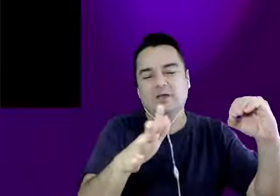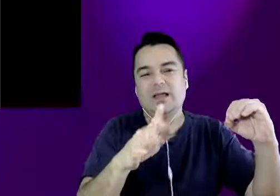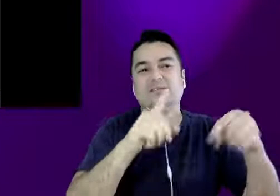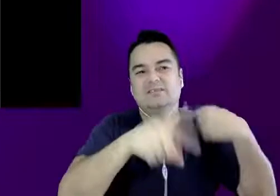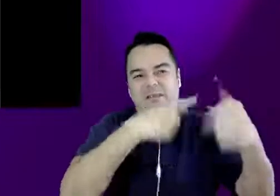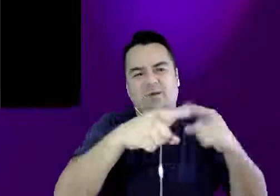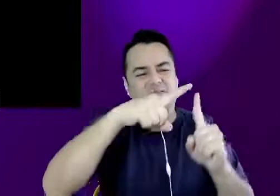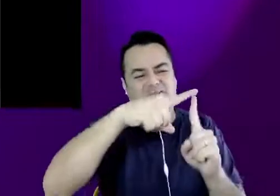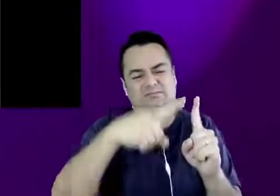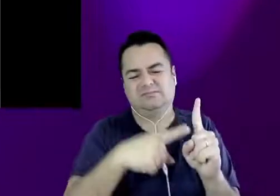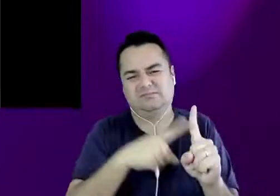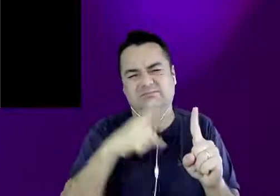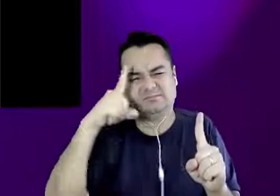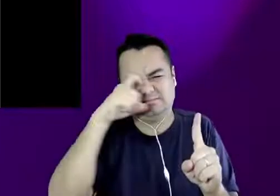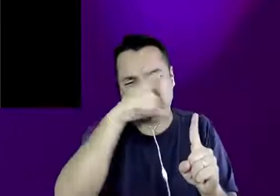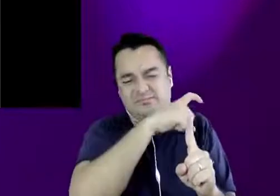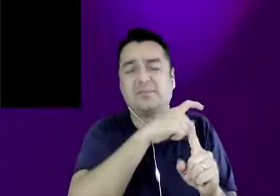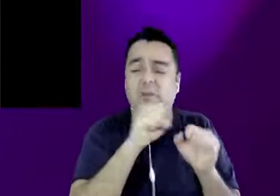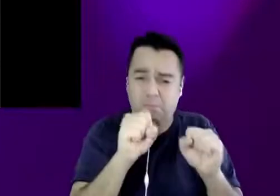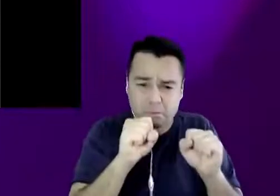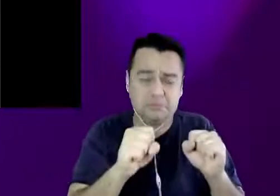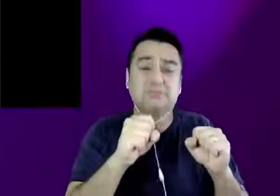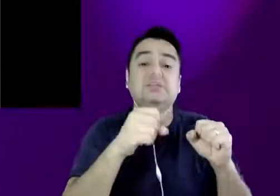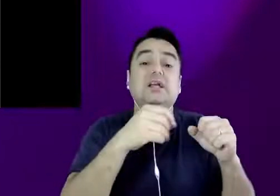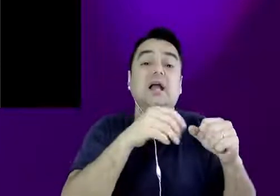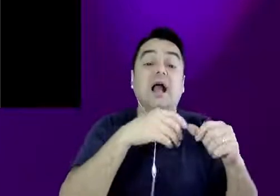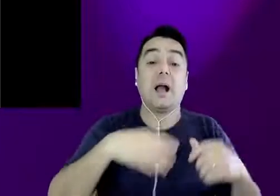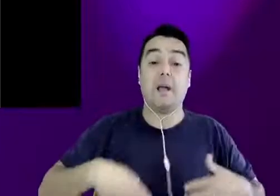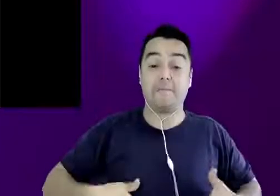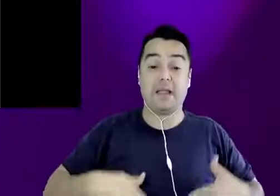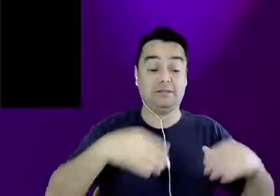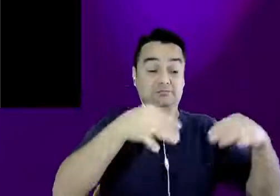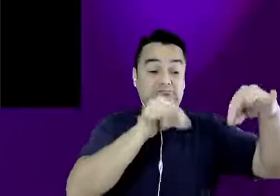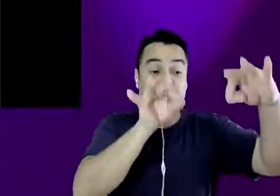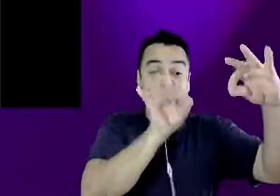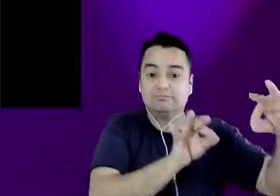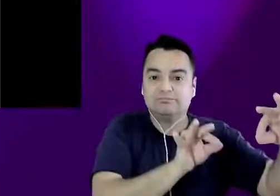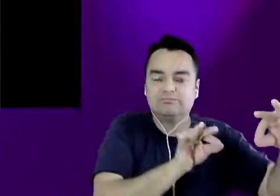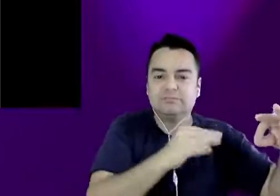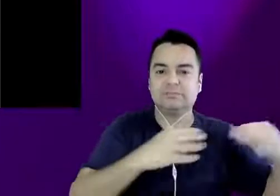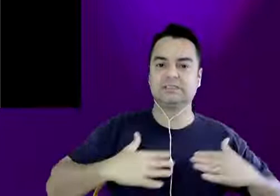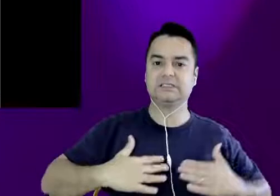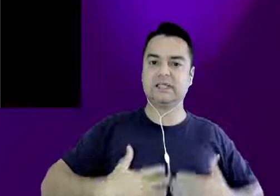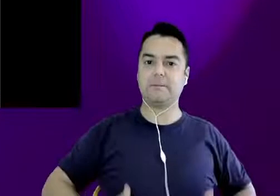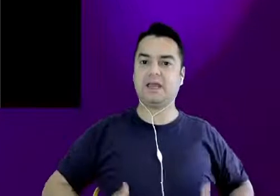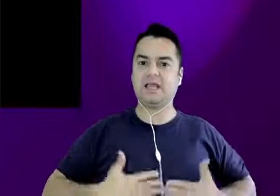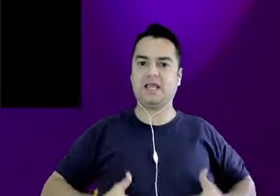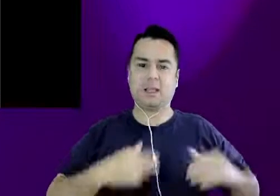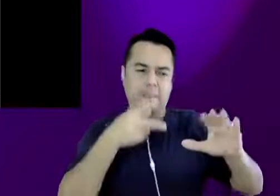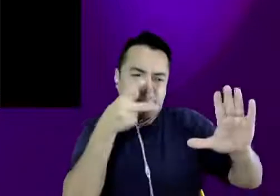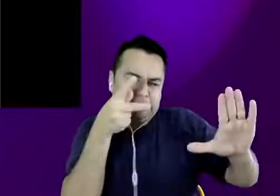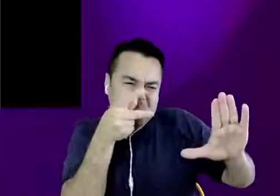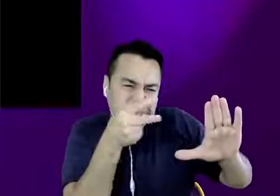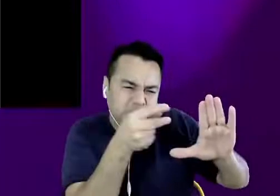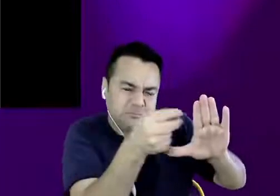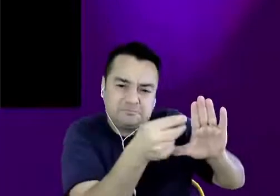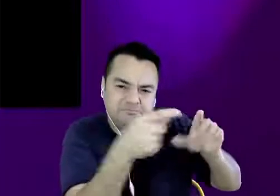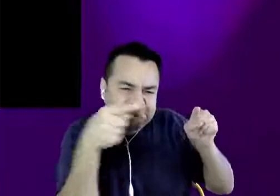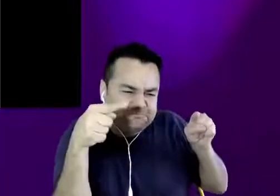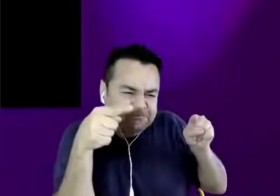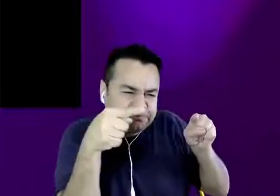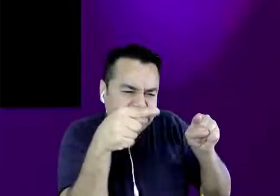the skin of the abdomen, like a mini cut. In this case, you can expect that the tissue could work